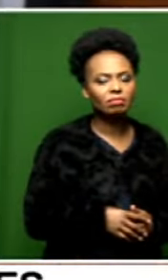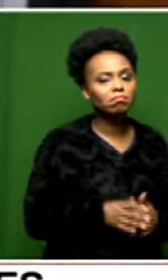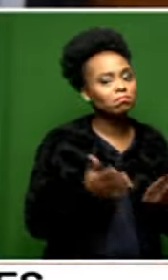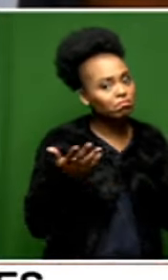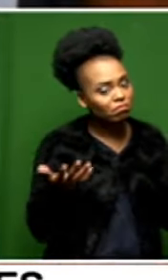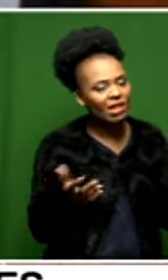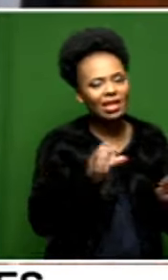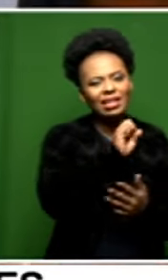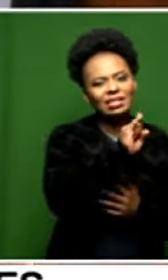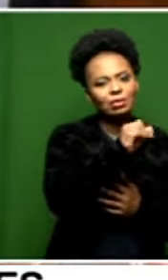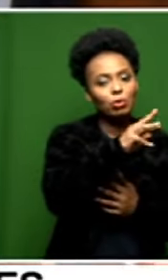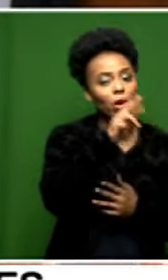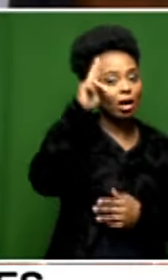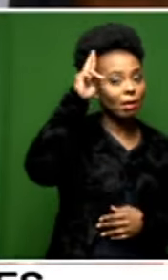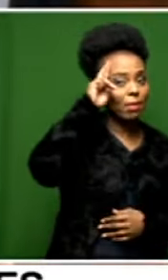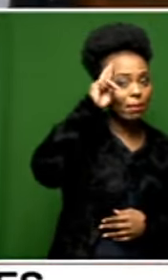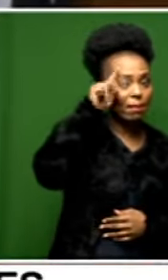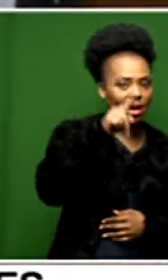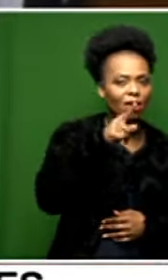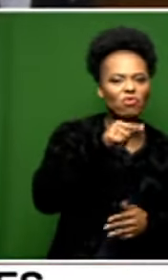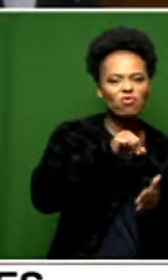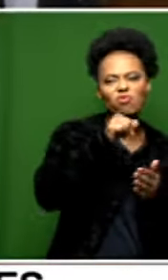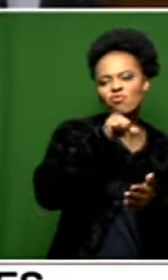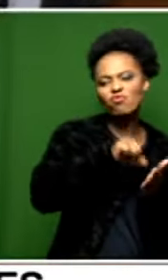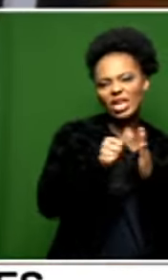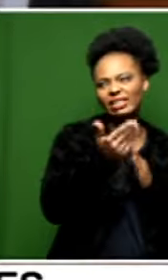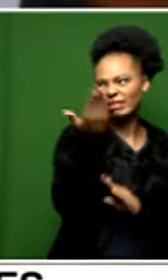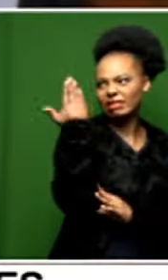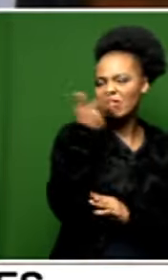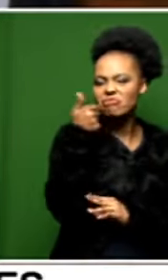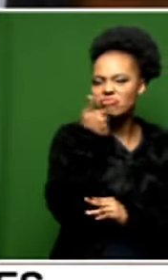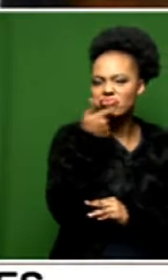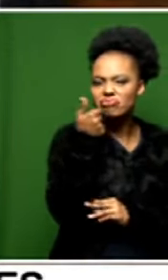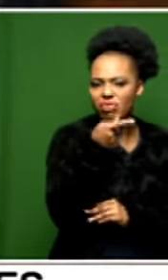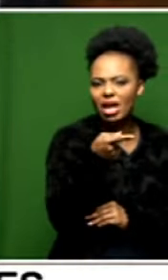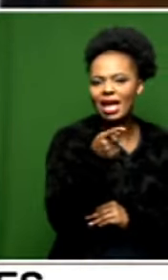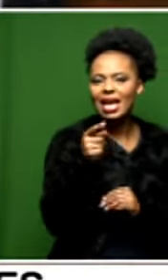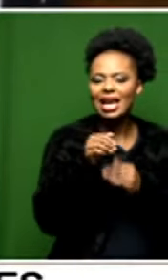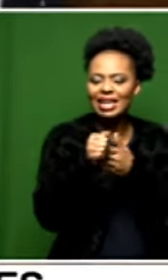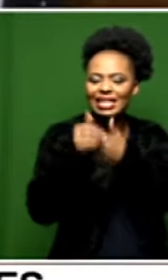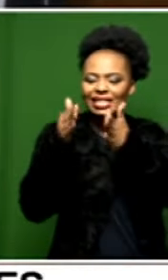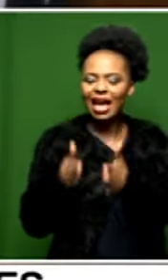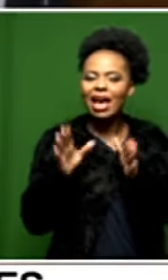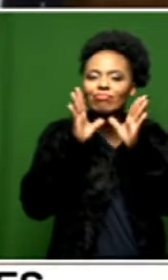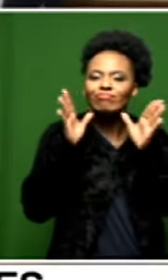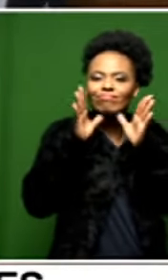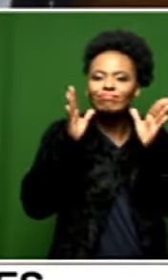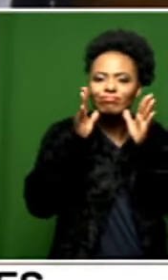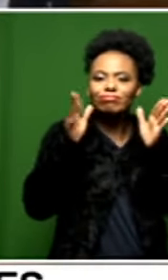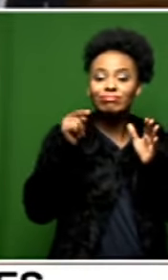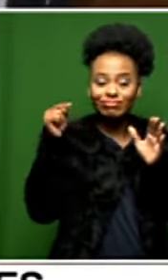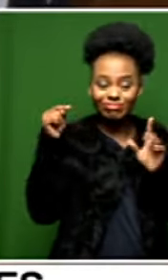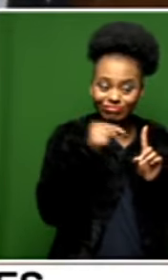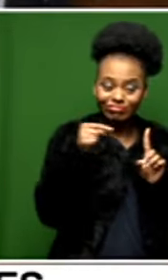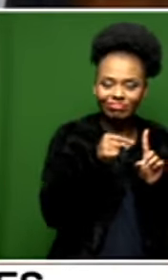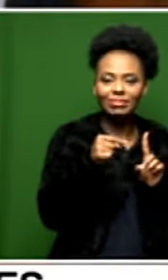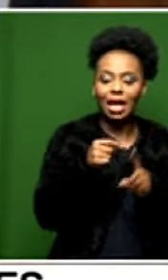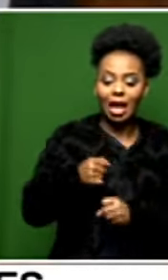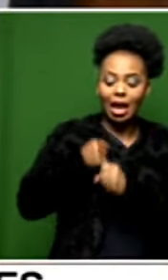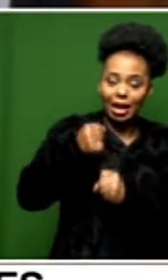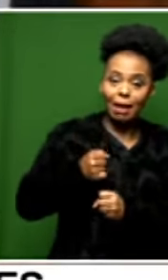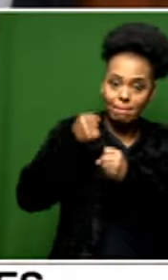Well, Simphiwe, if you recall that about a few weeks ago, the leader of the EFF, Julius Malema, was campaigning